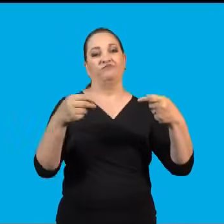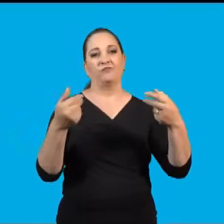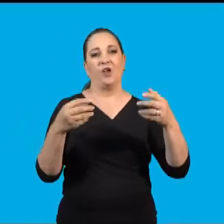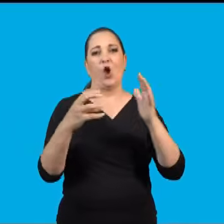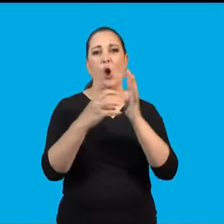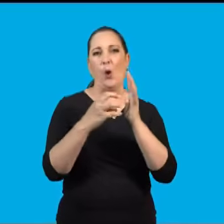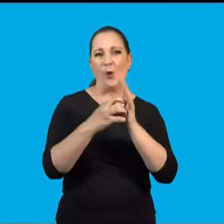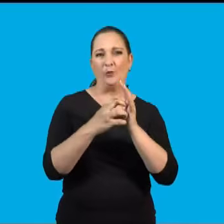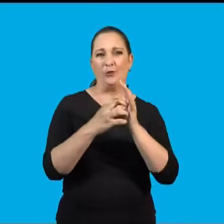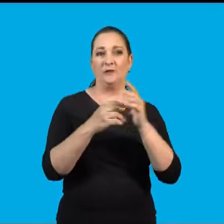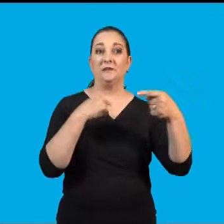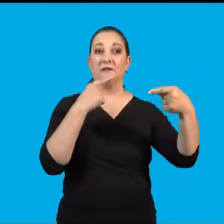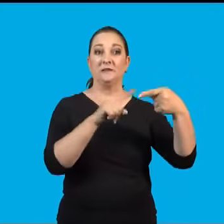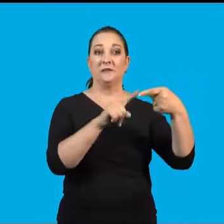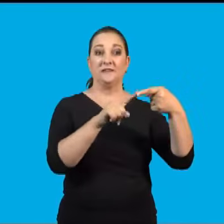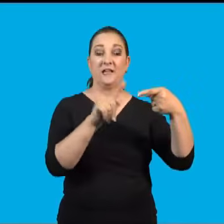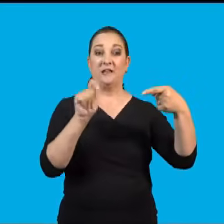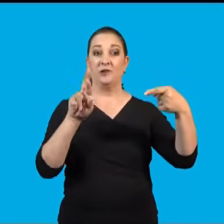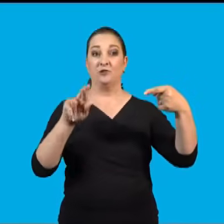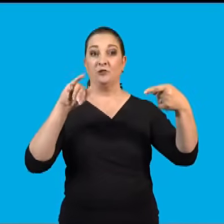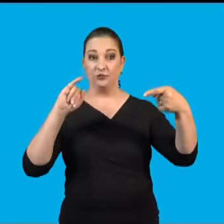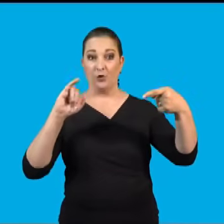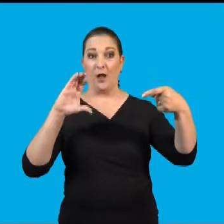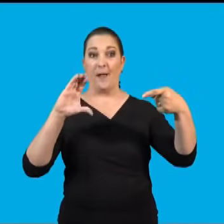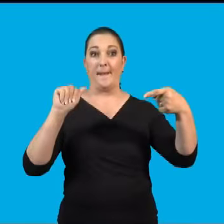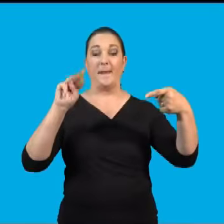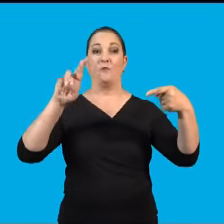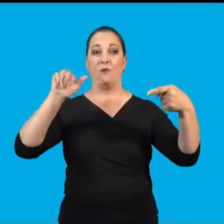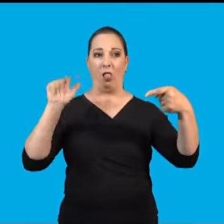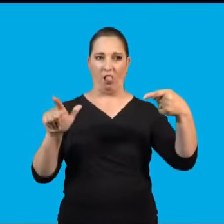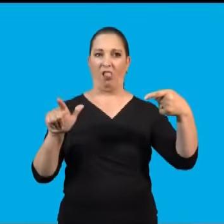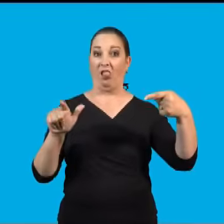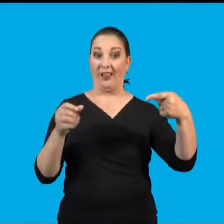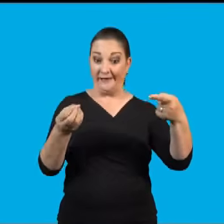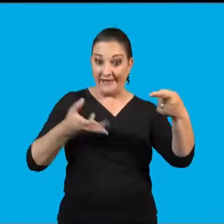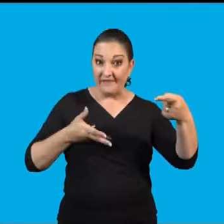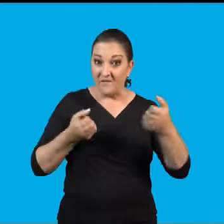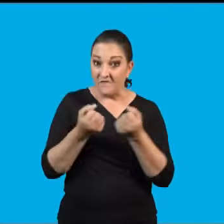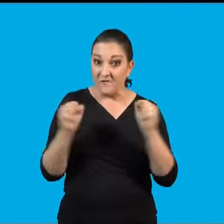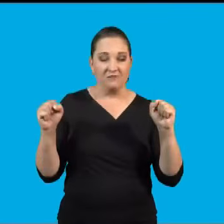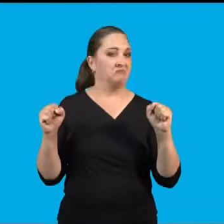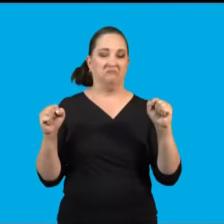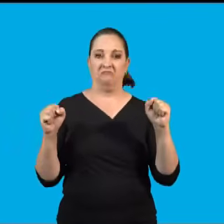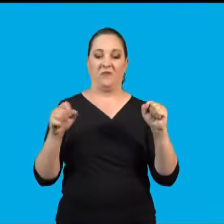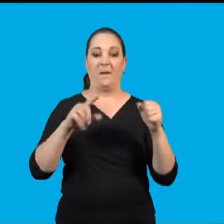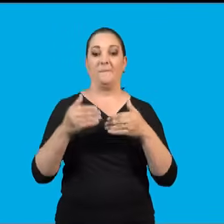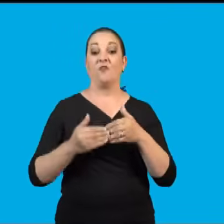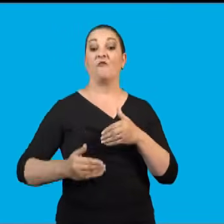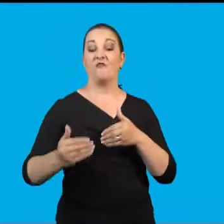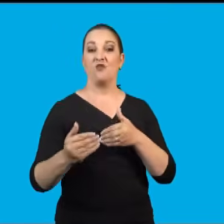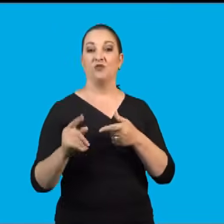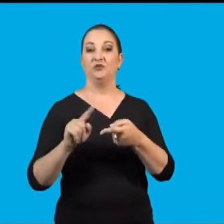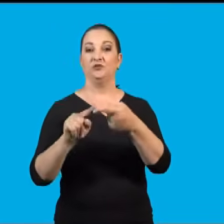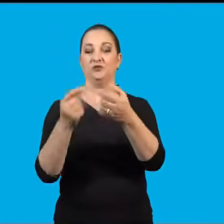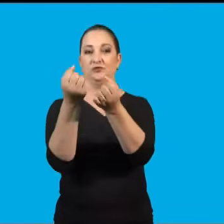slogan refers or infers that the tricameral parliament would not provide freedom. Because it says forward to